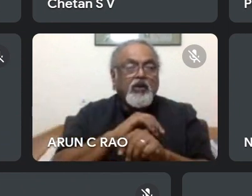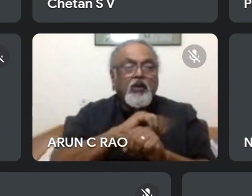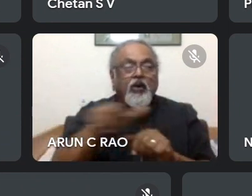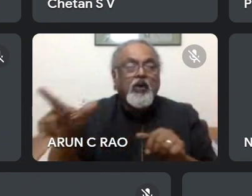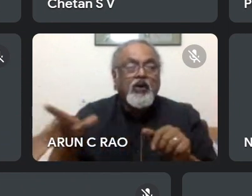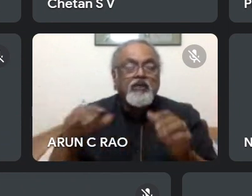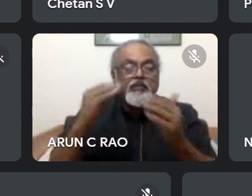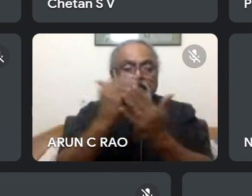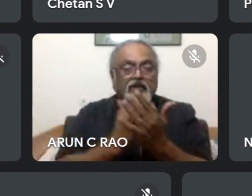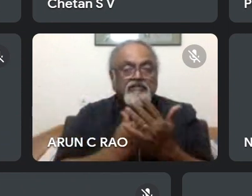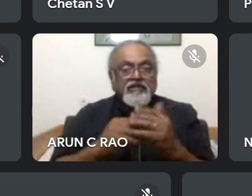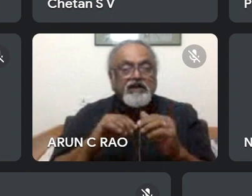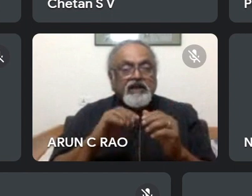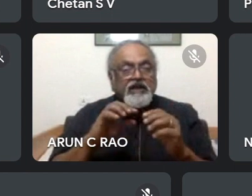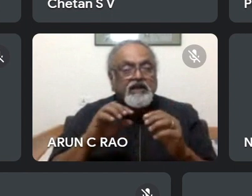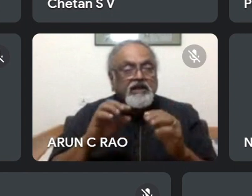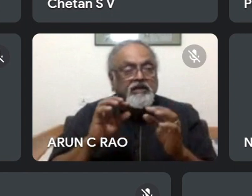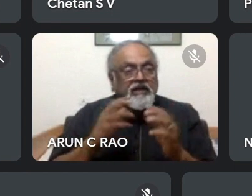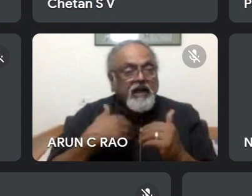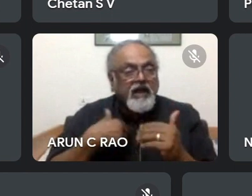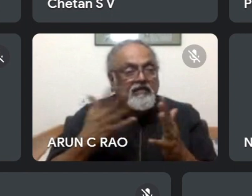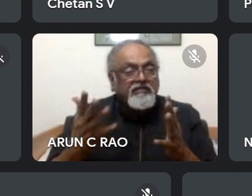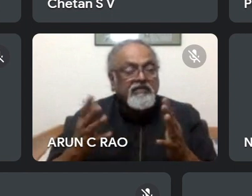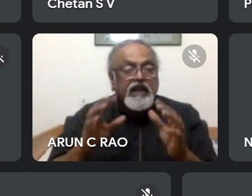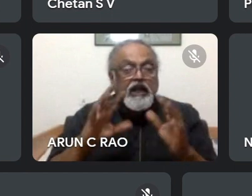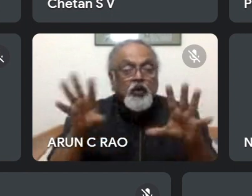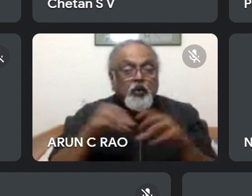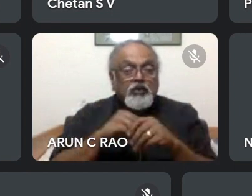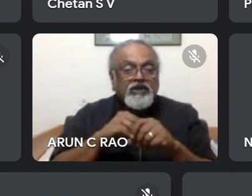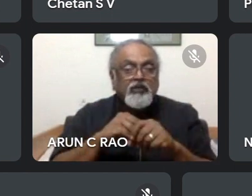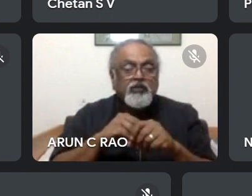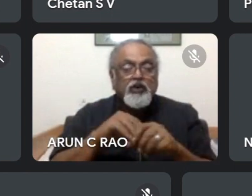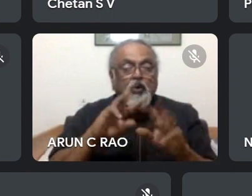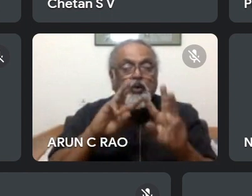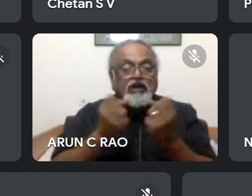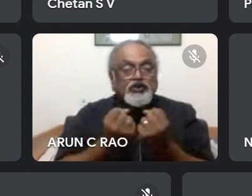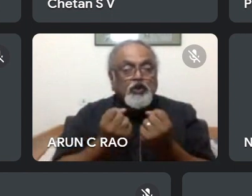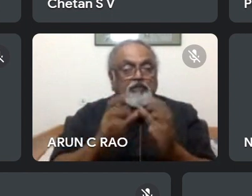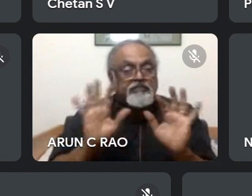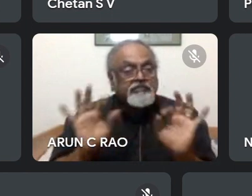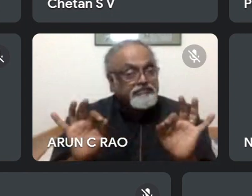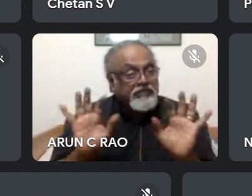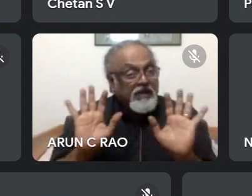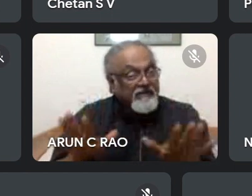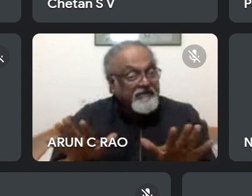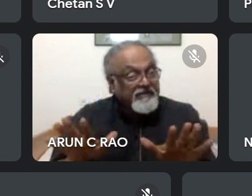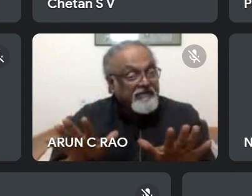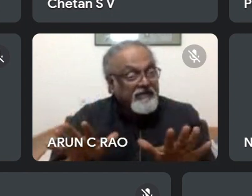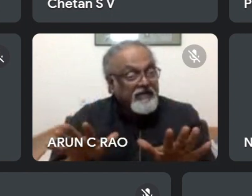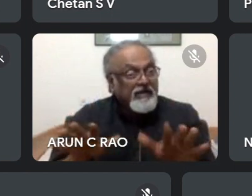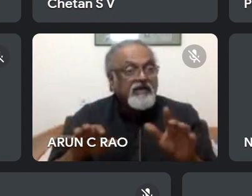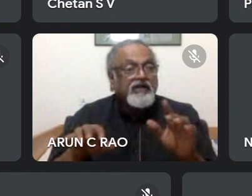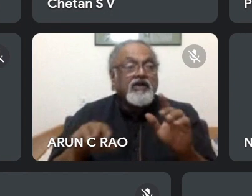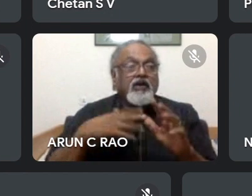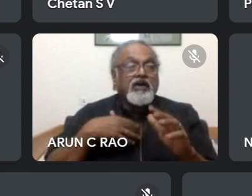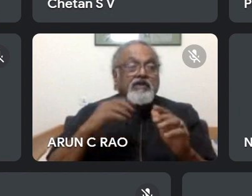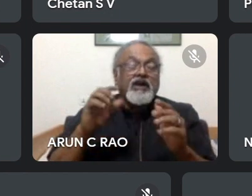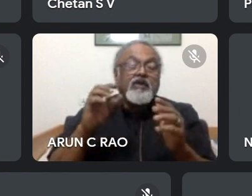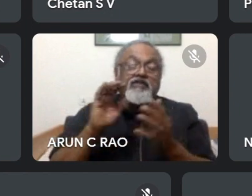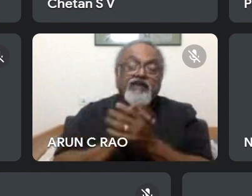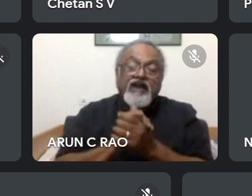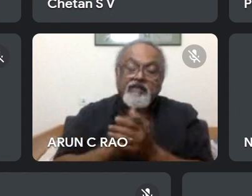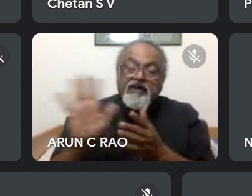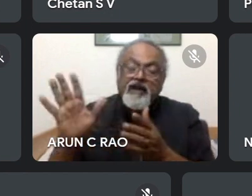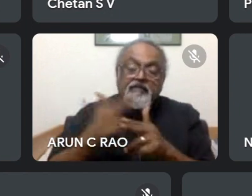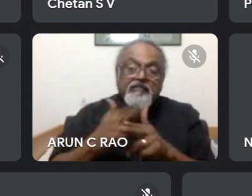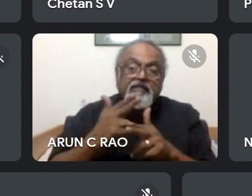events. We have inclusive workshops. So we have, I know one of my friends is there on the call, Kavya. So she's from Enable India.